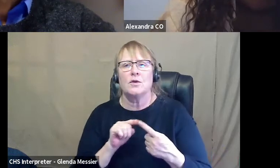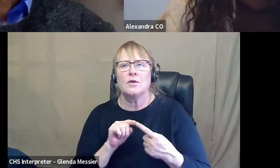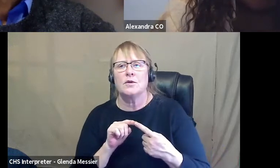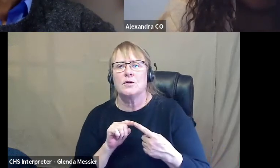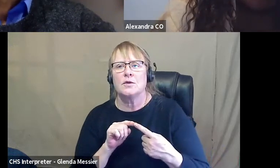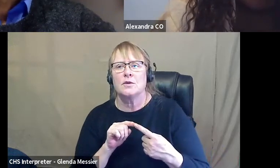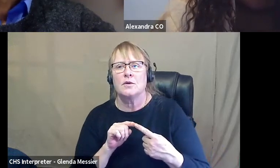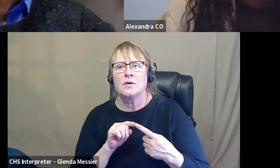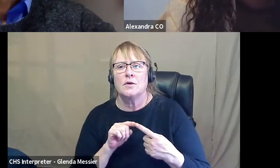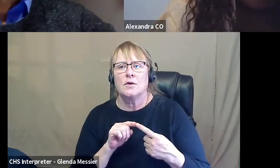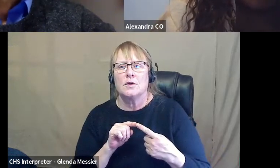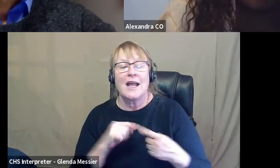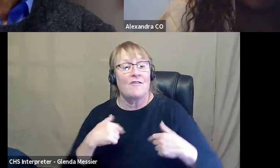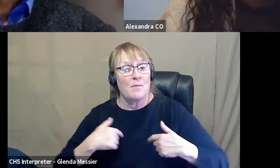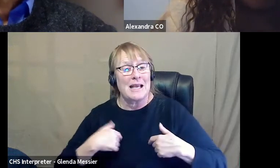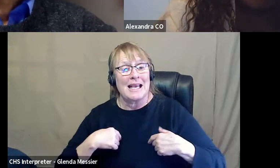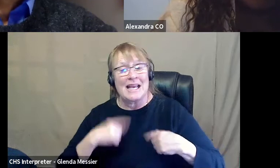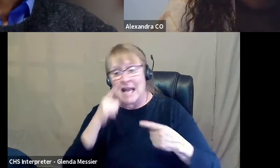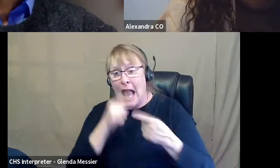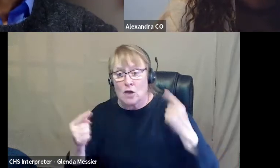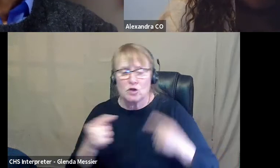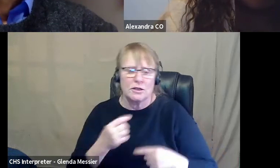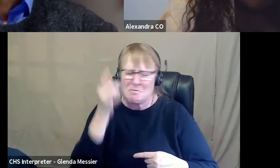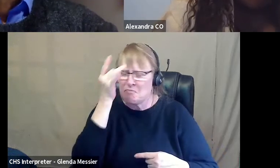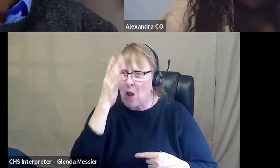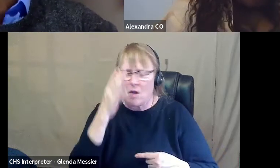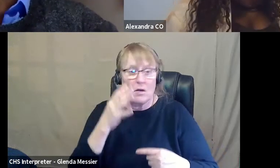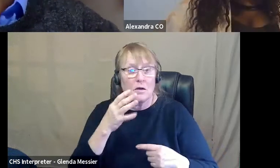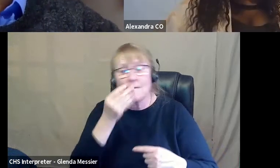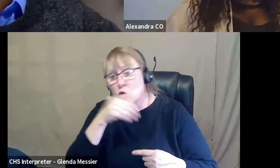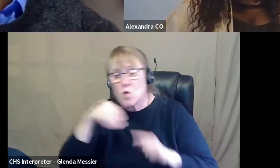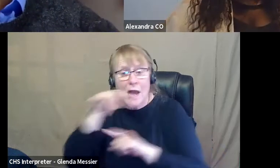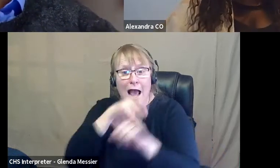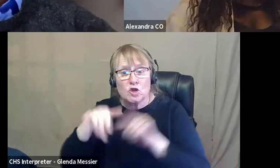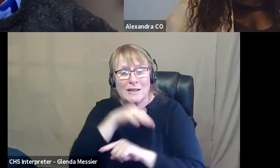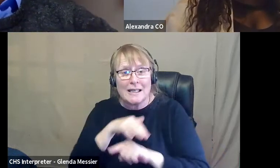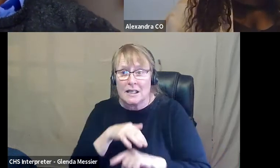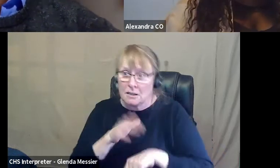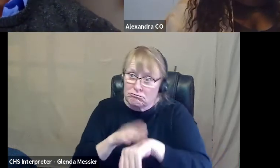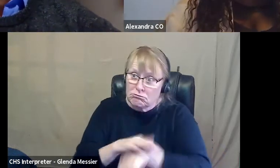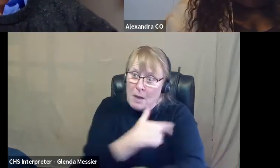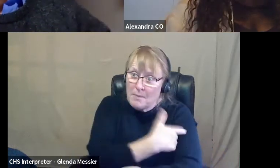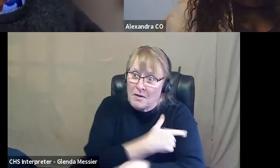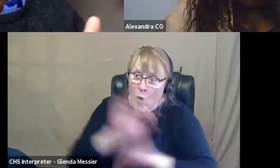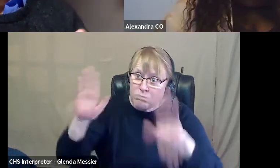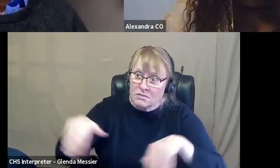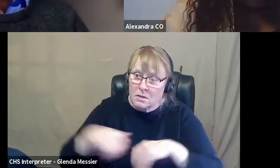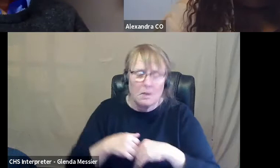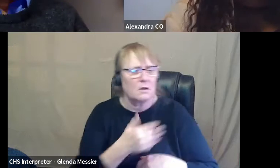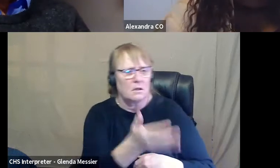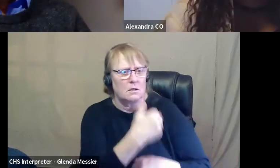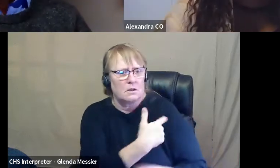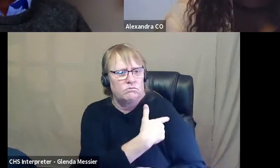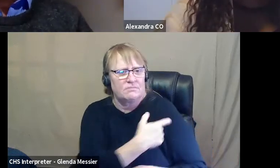for someone with severe allergies, food and or environmental? Get the vaccine. Okay, and I say that because remember, in